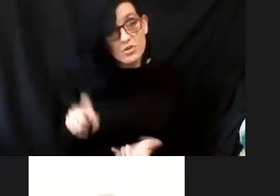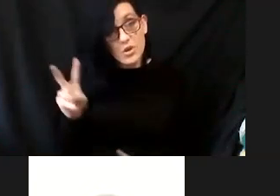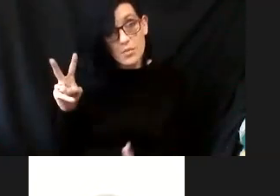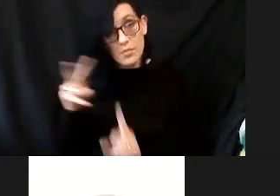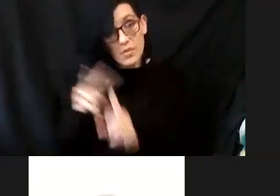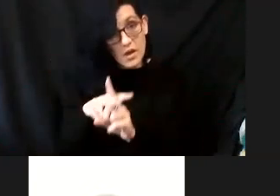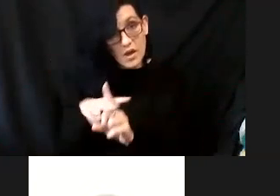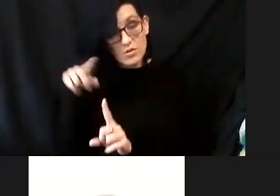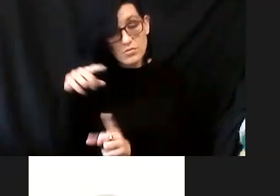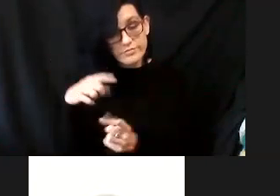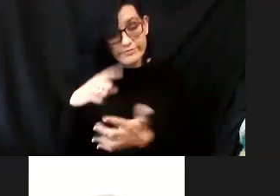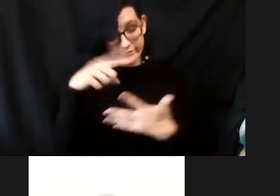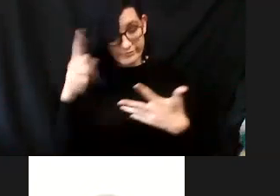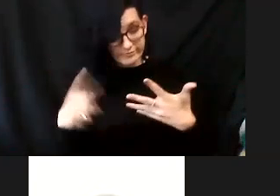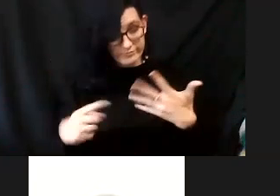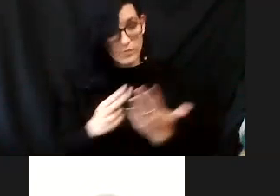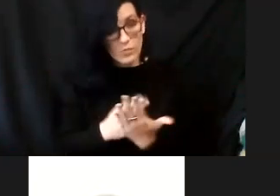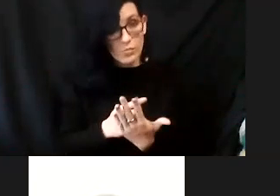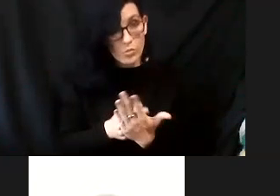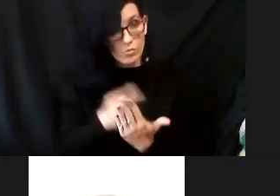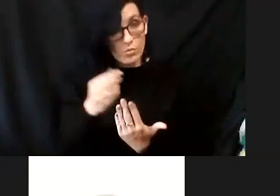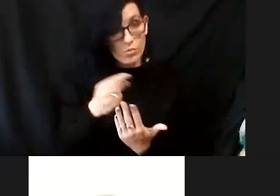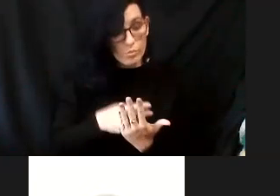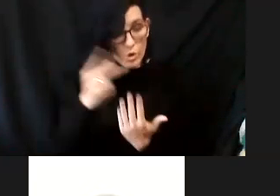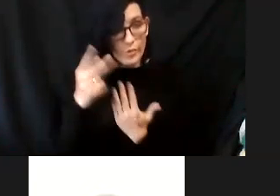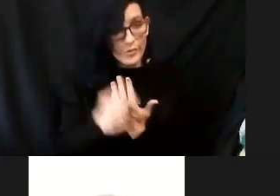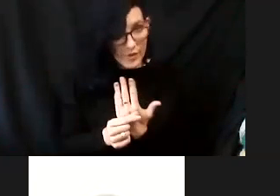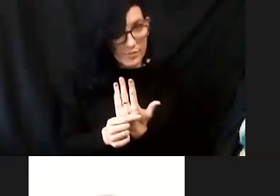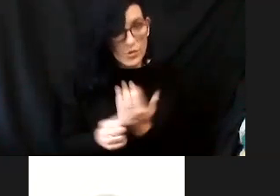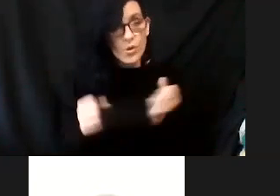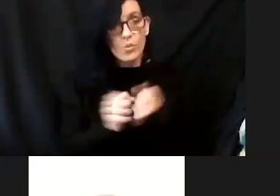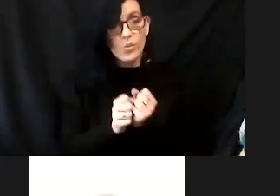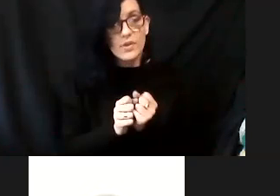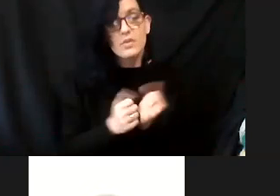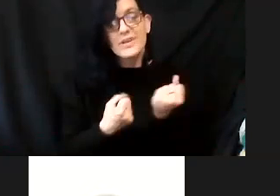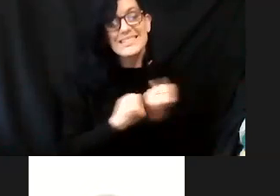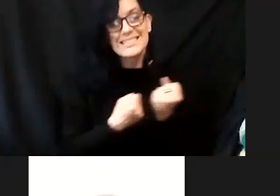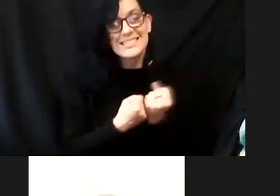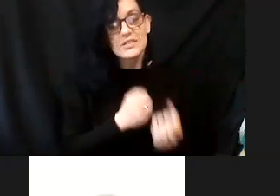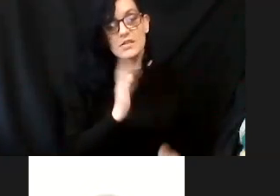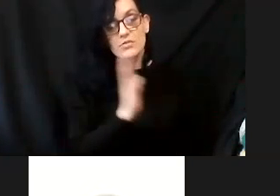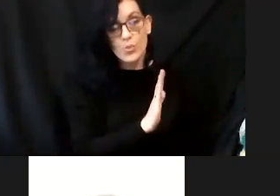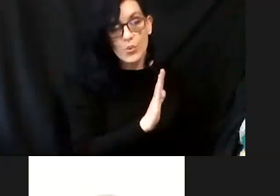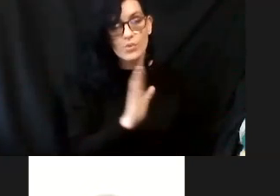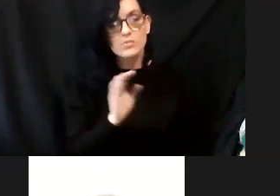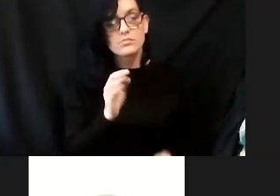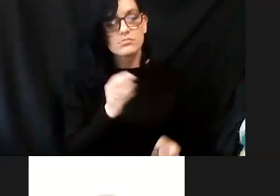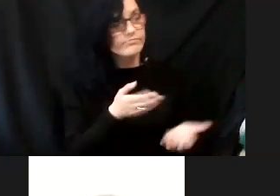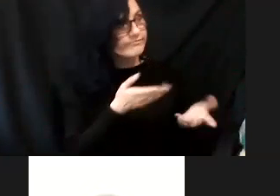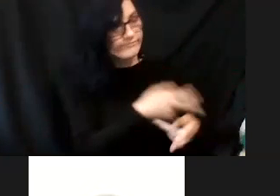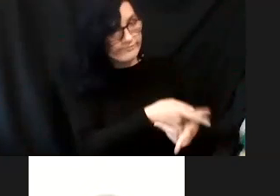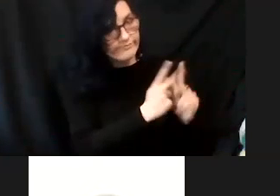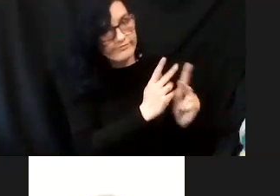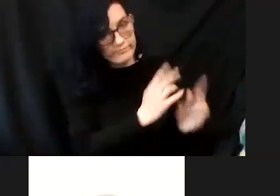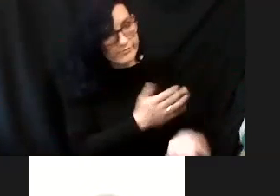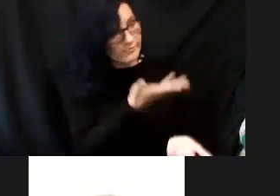programs with the assistance of your servicer. Contact your servicer and say that your income is low and you want to